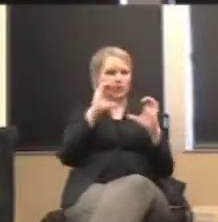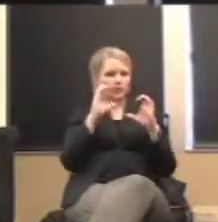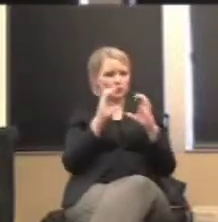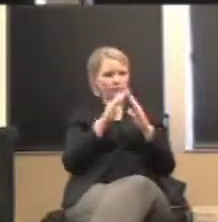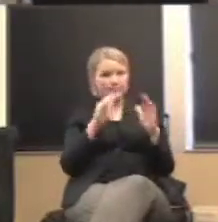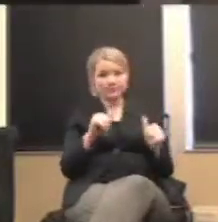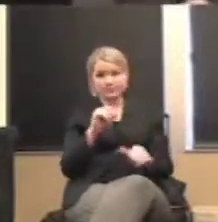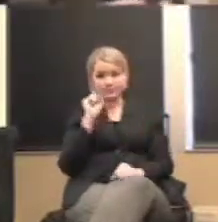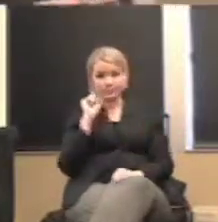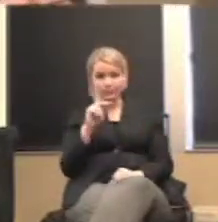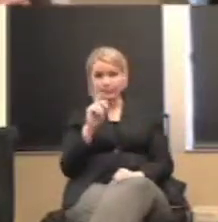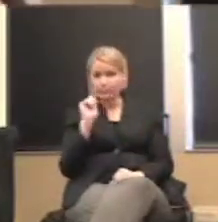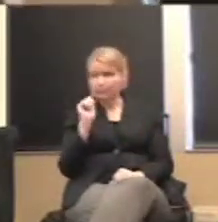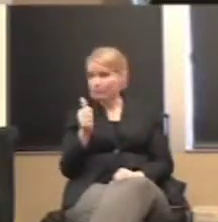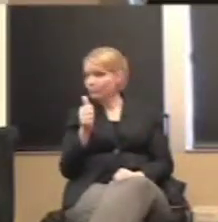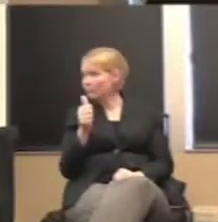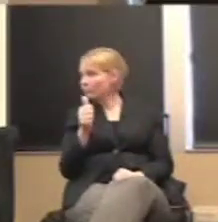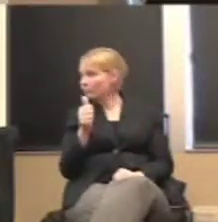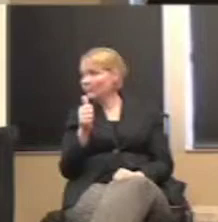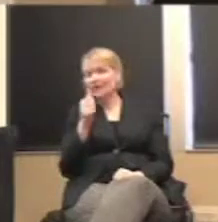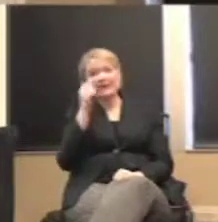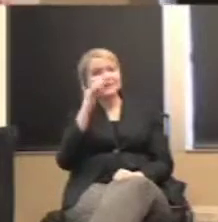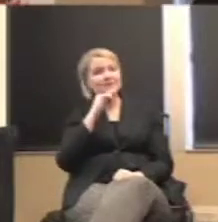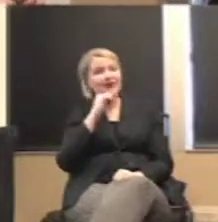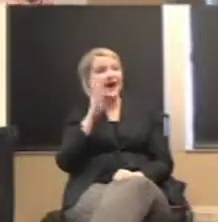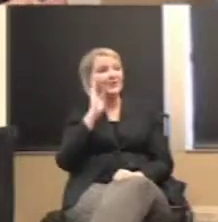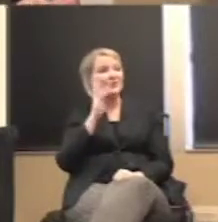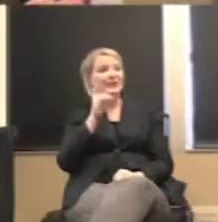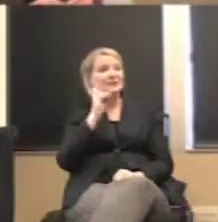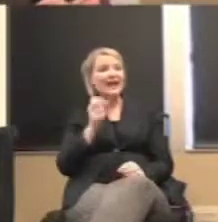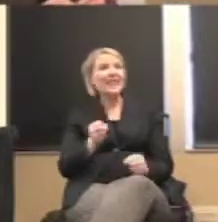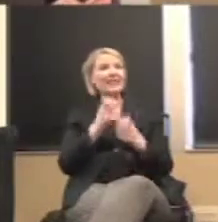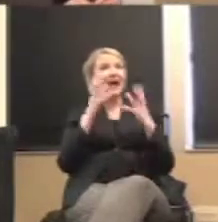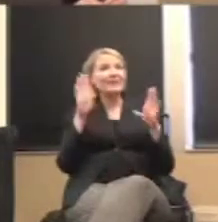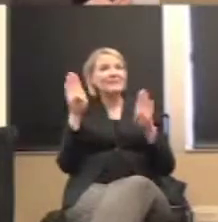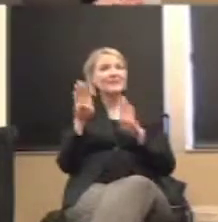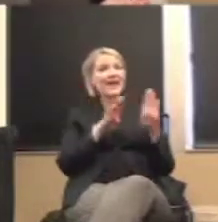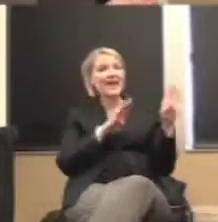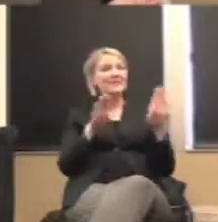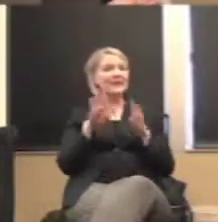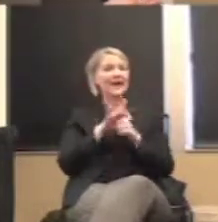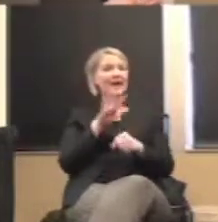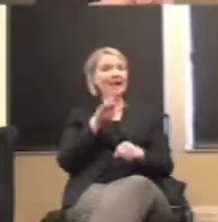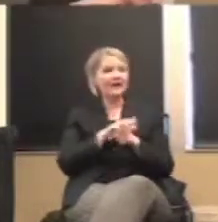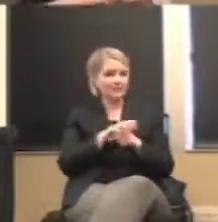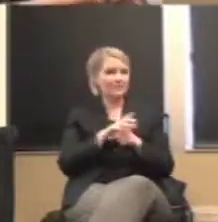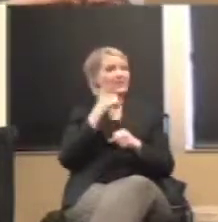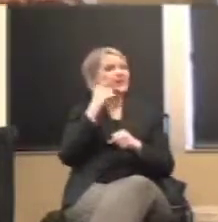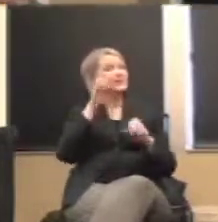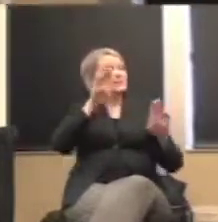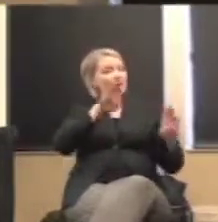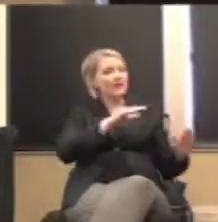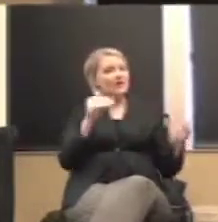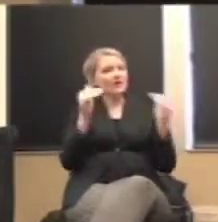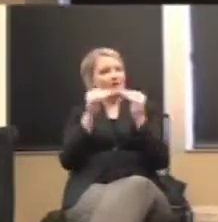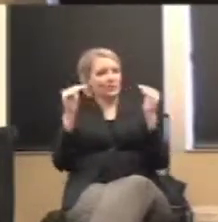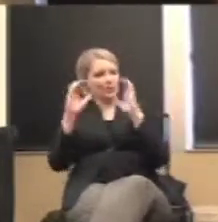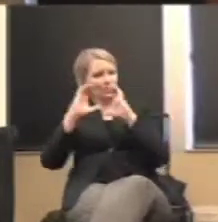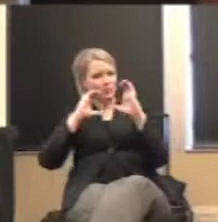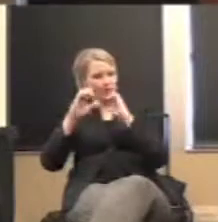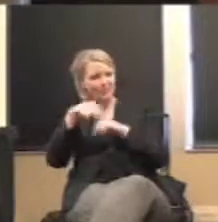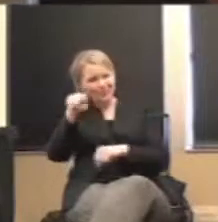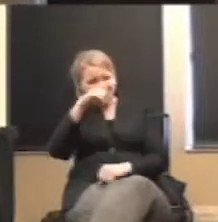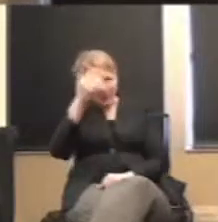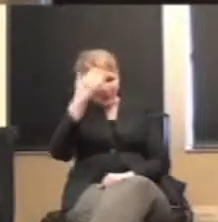Good? Or we're going to see a lot of behavior. Yeah, because lots of behavior. Behavior is communication. You guys know that. You're living it